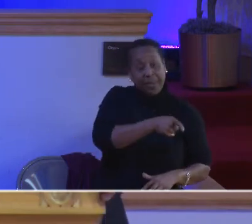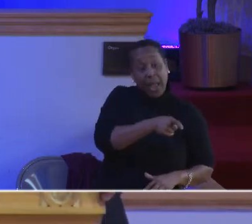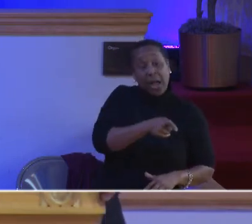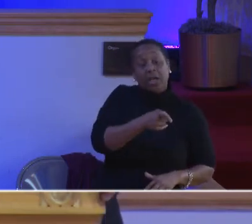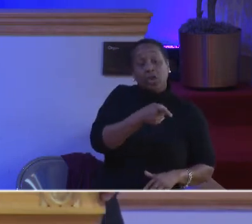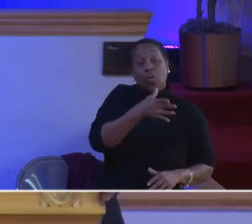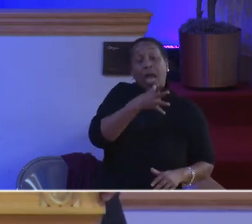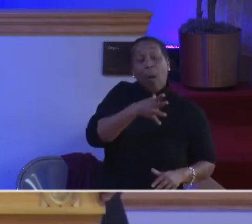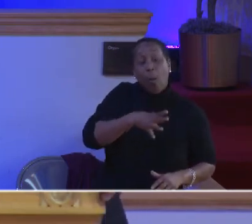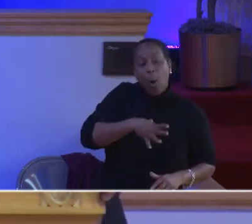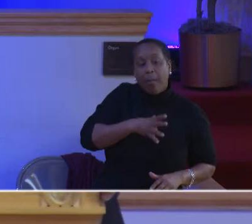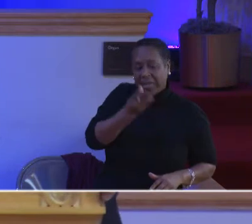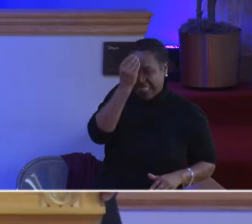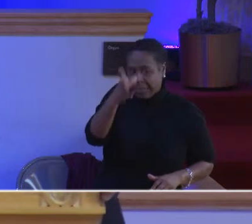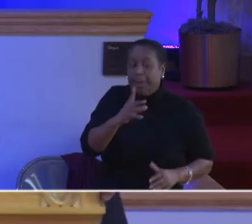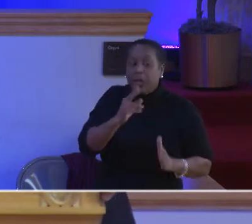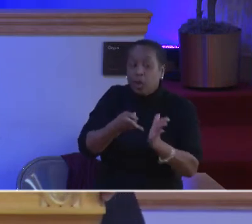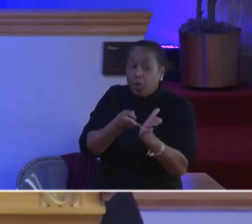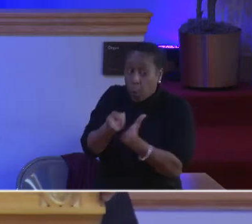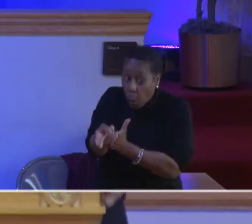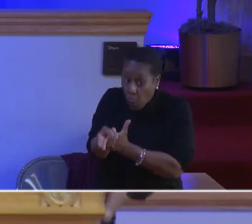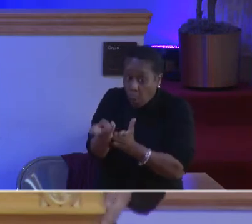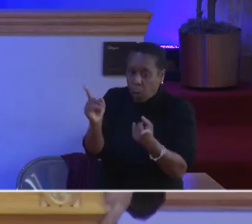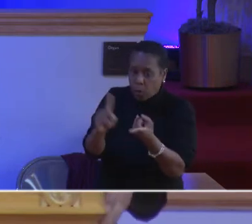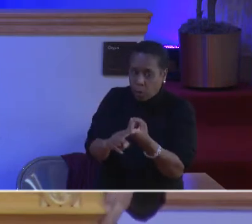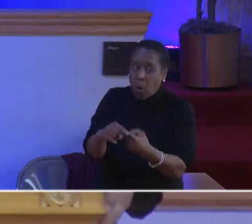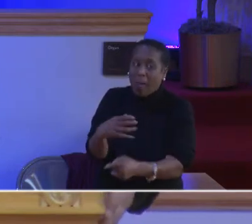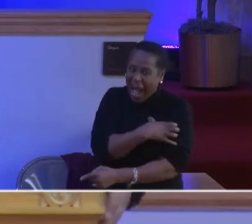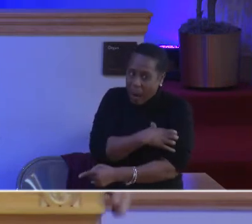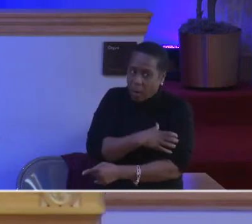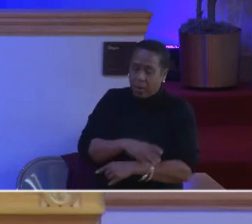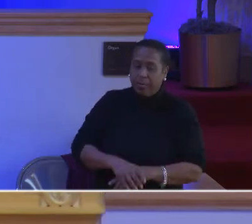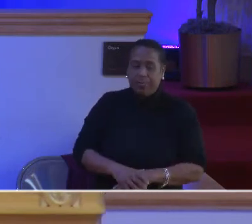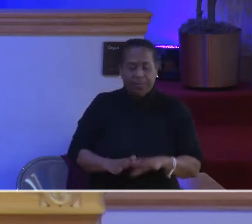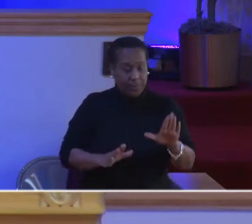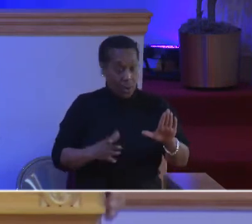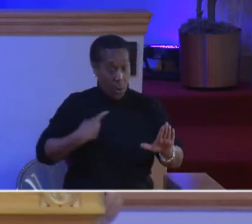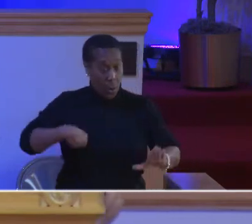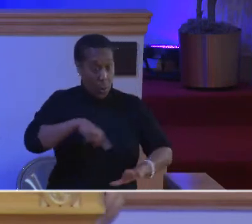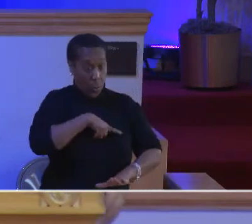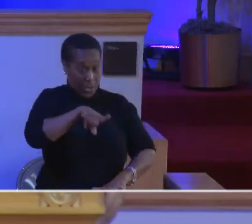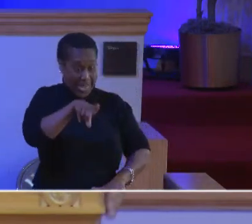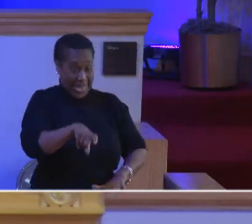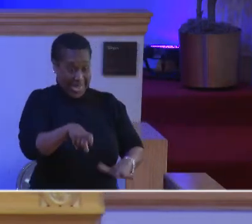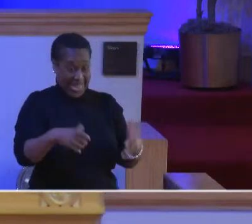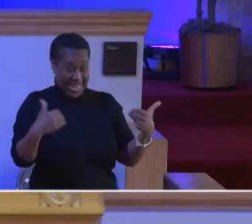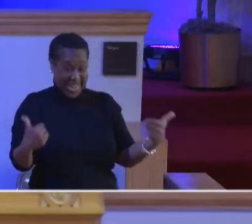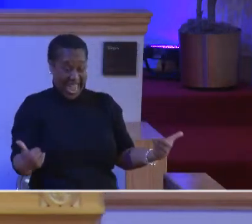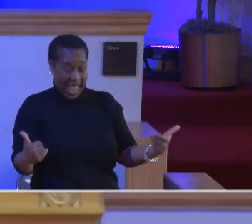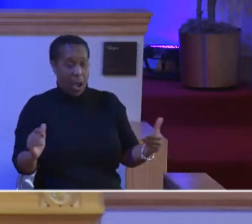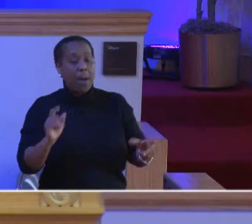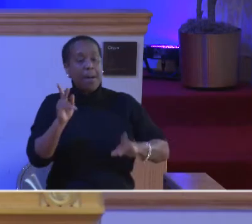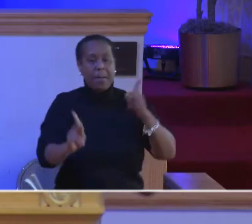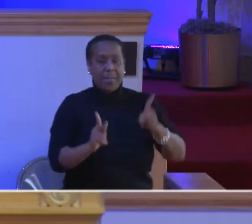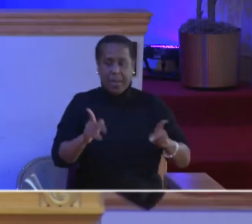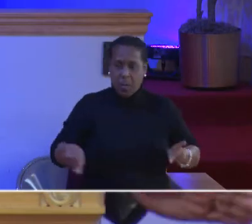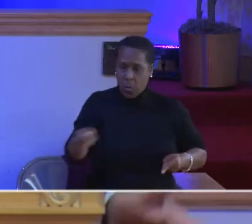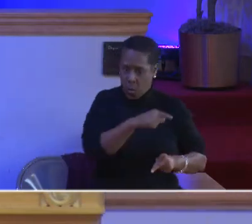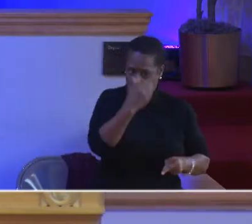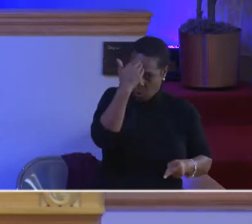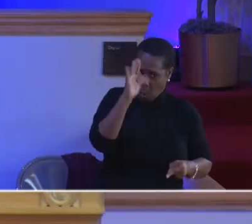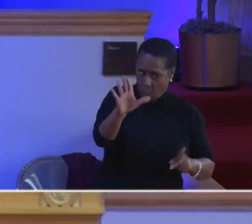peace. She speaks truth to power. What we need now, beloved, are folks that know their